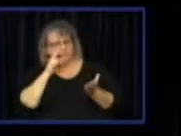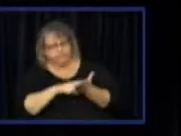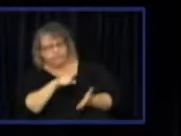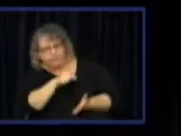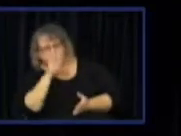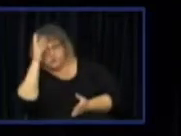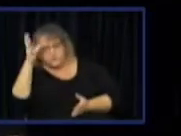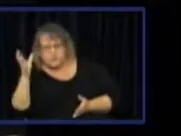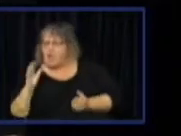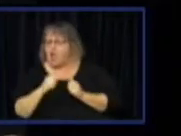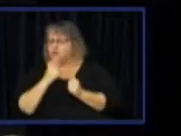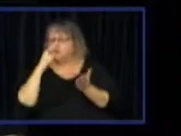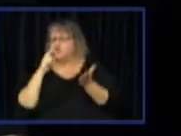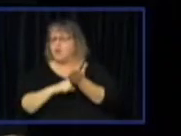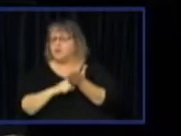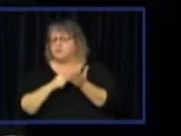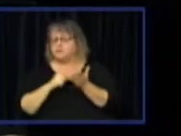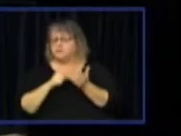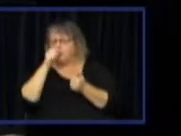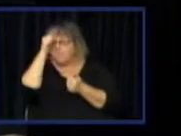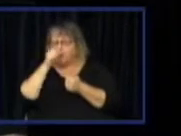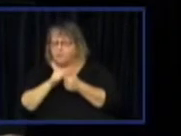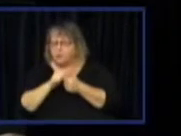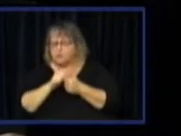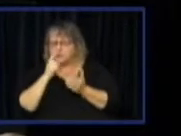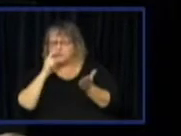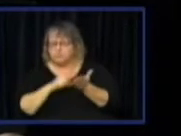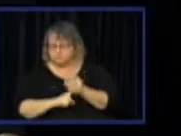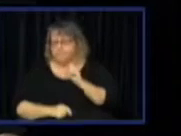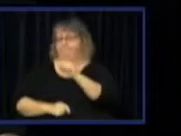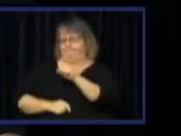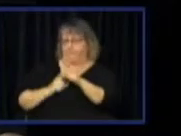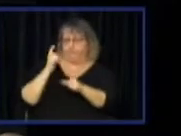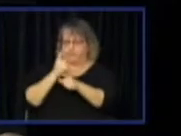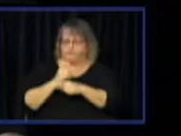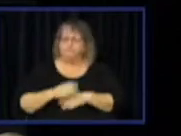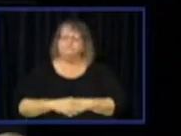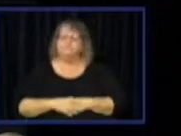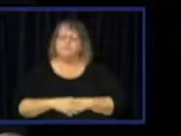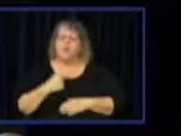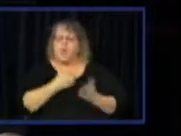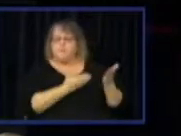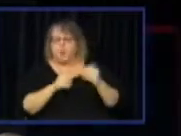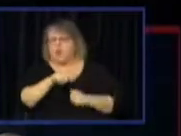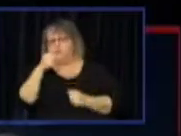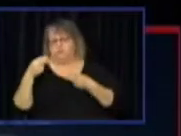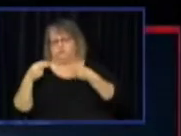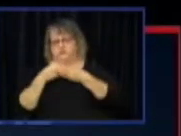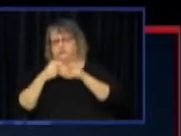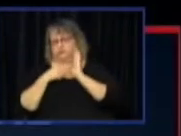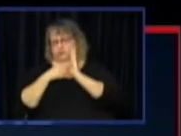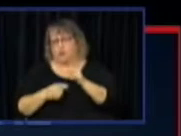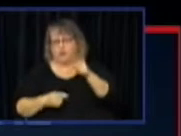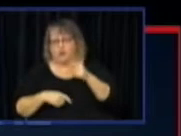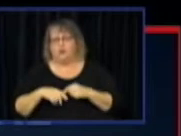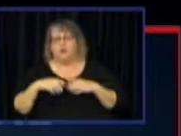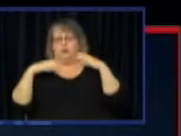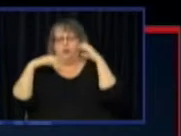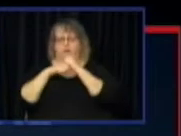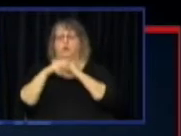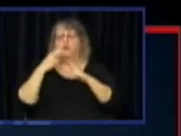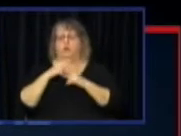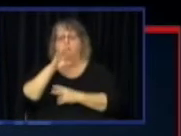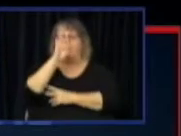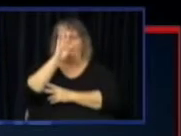So is there an easy way to remember what the signs and symptoms are? There is. And I actually brought another slide that has the ACT